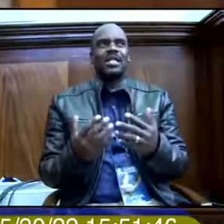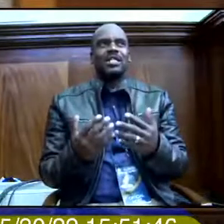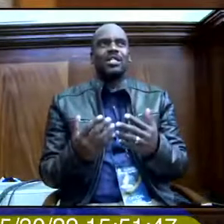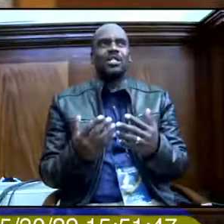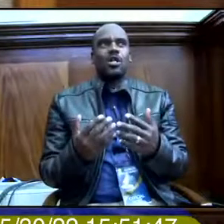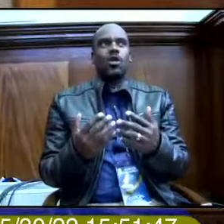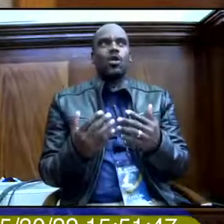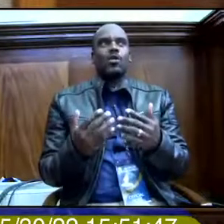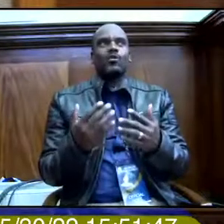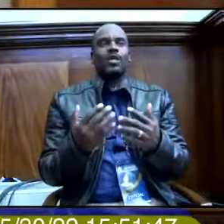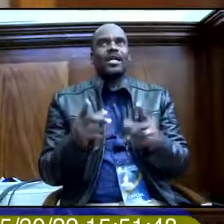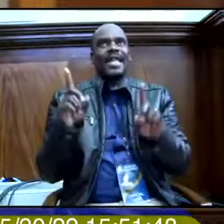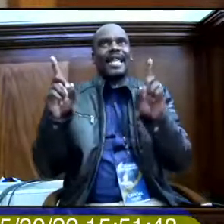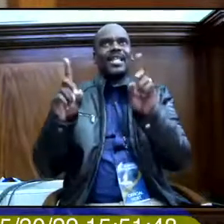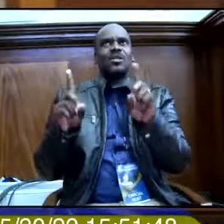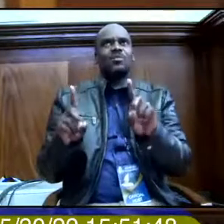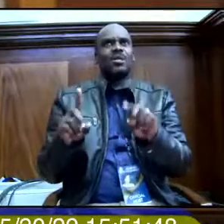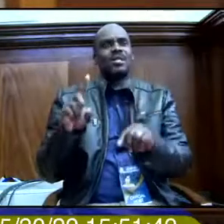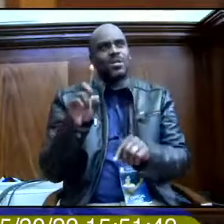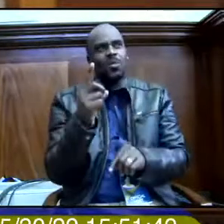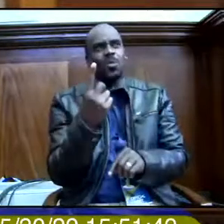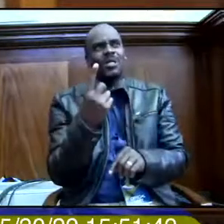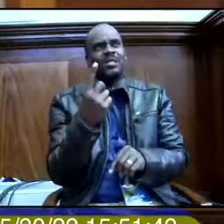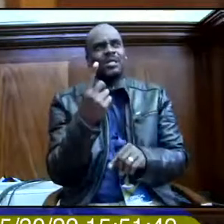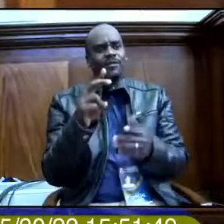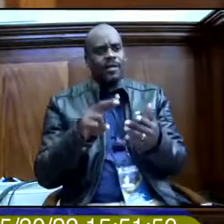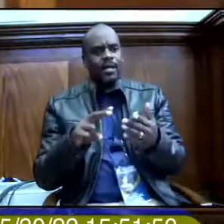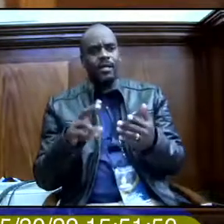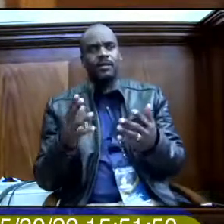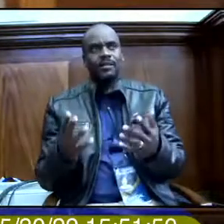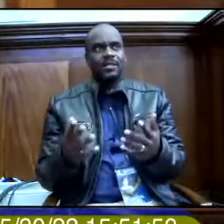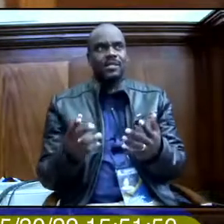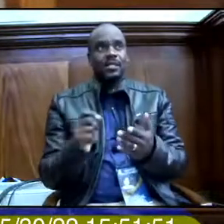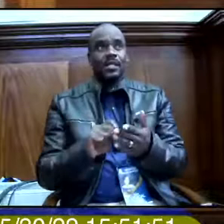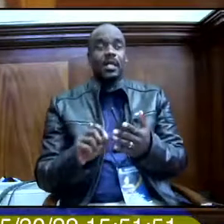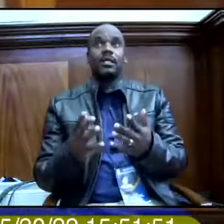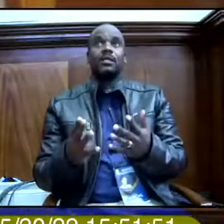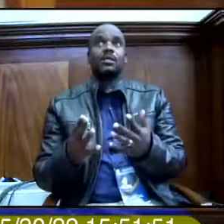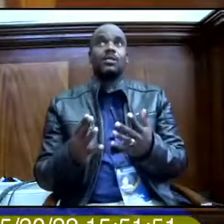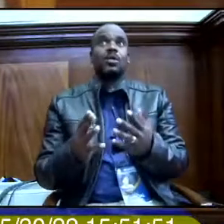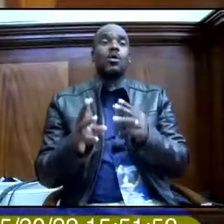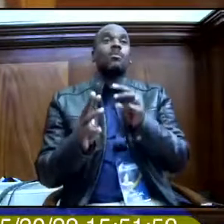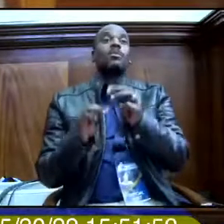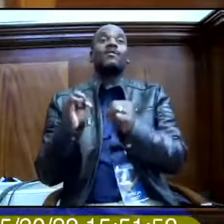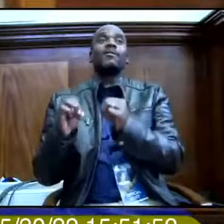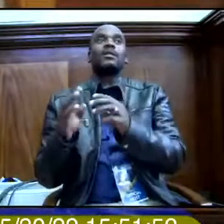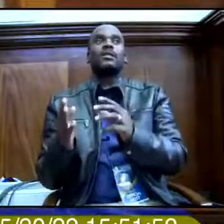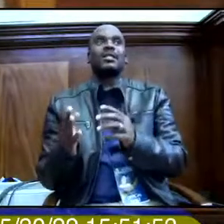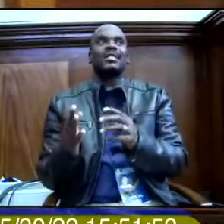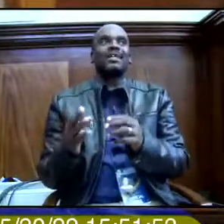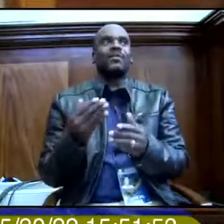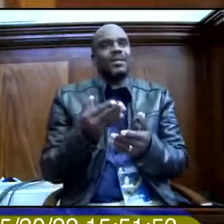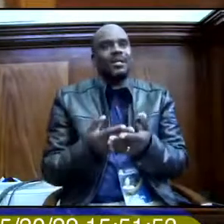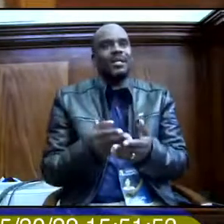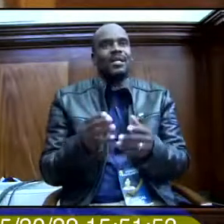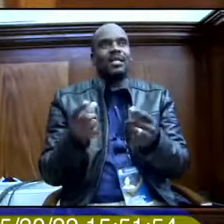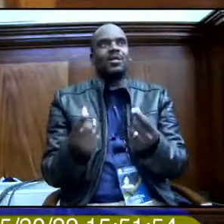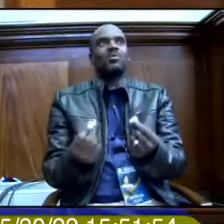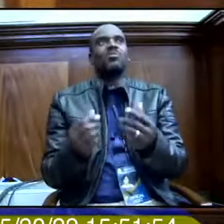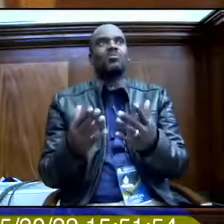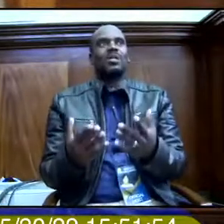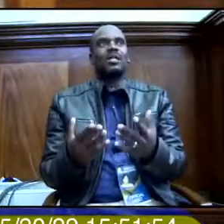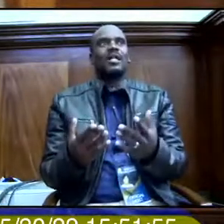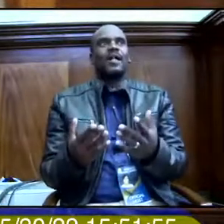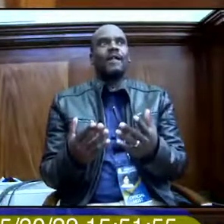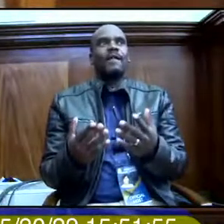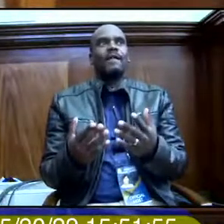policies especially the ones regulating to the manufacturing we can make examples of the outbreak of